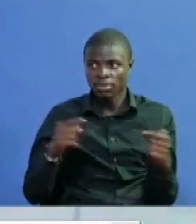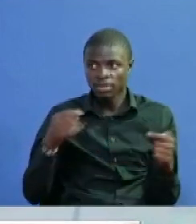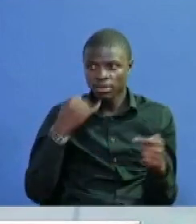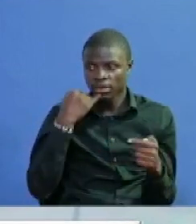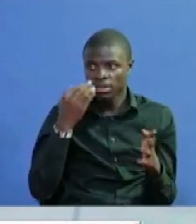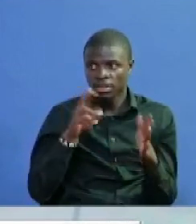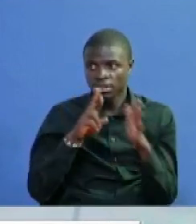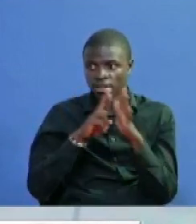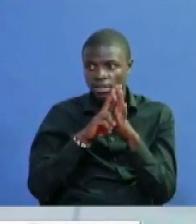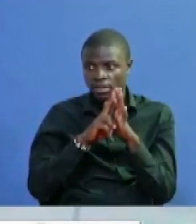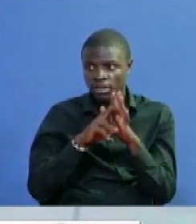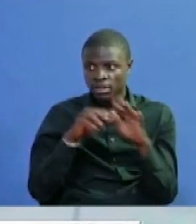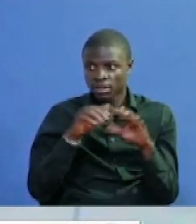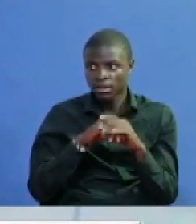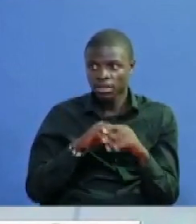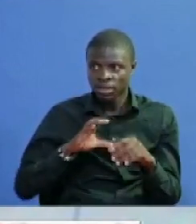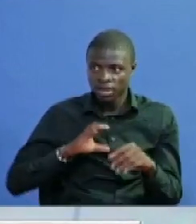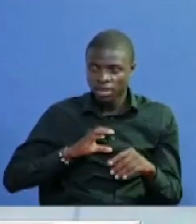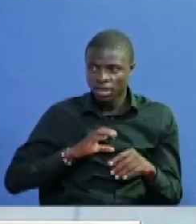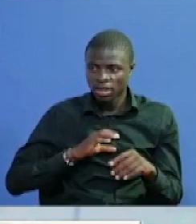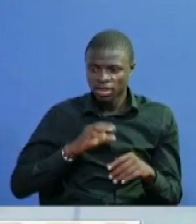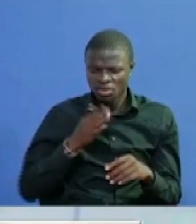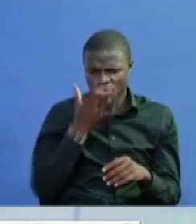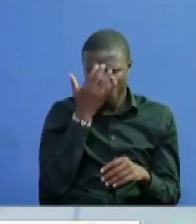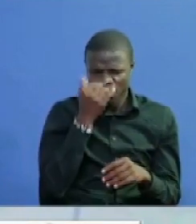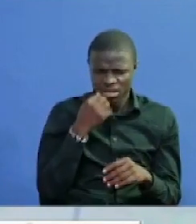was open. In any case, why should it be closed?